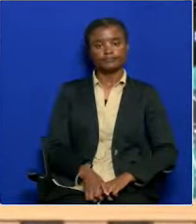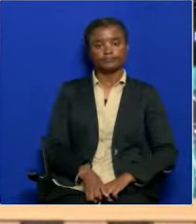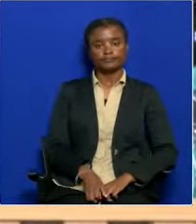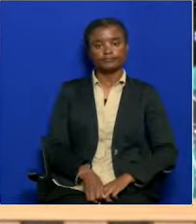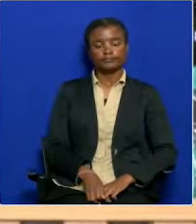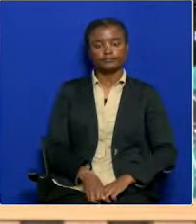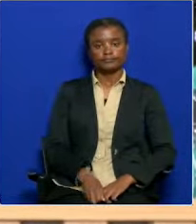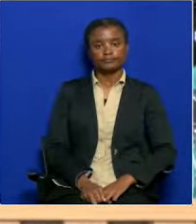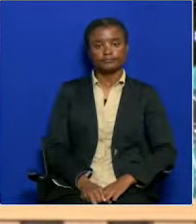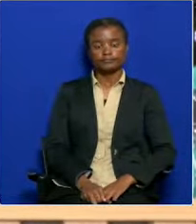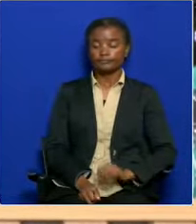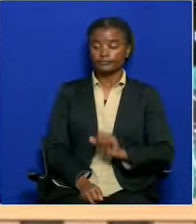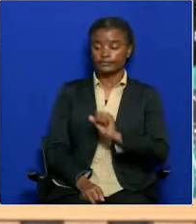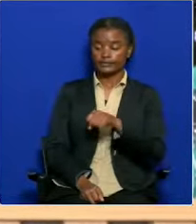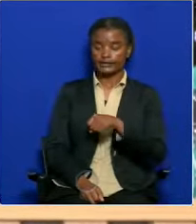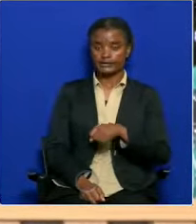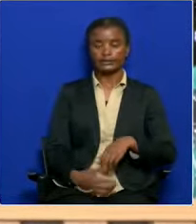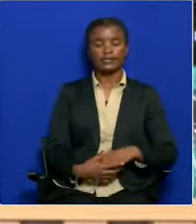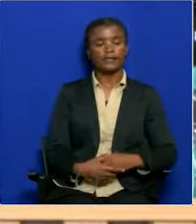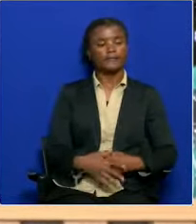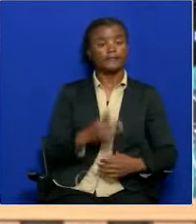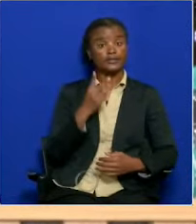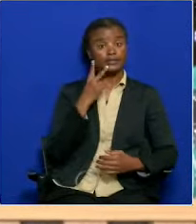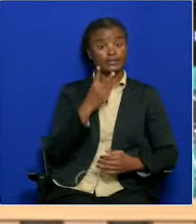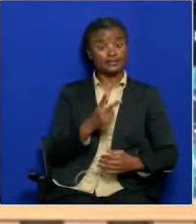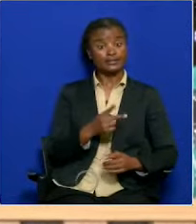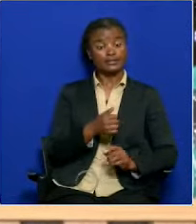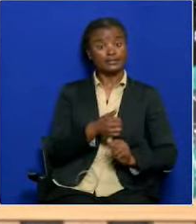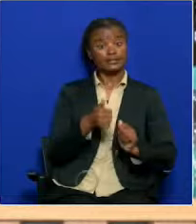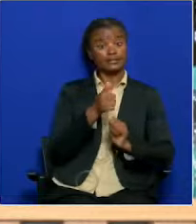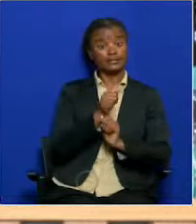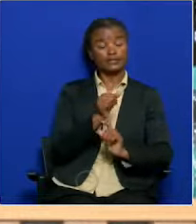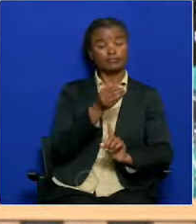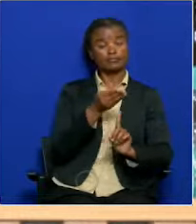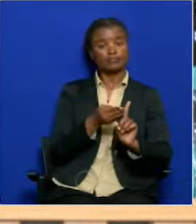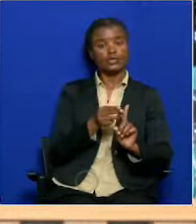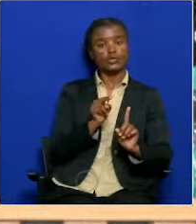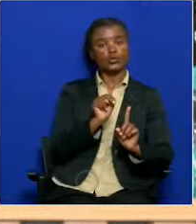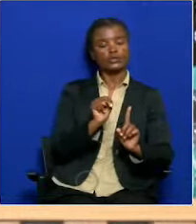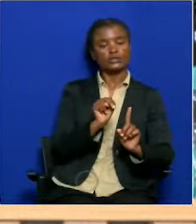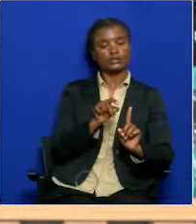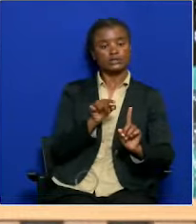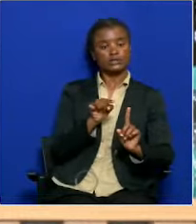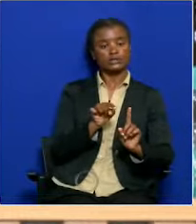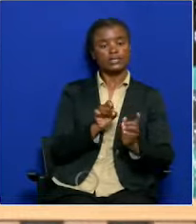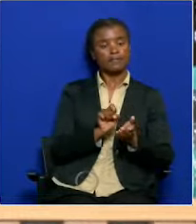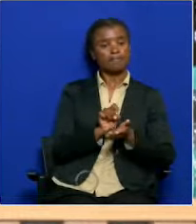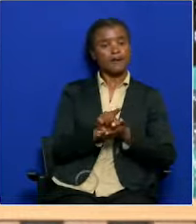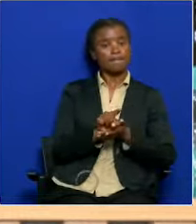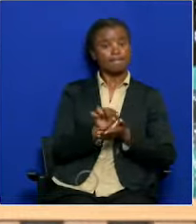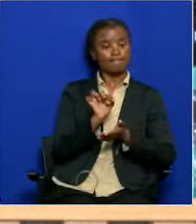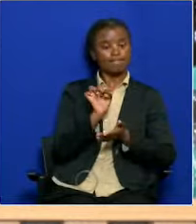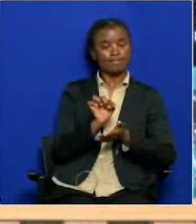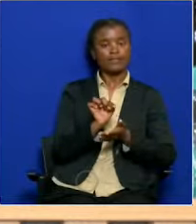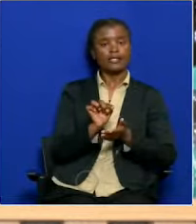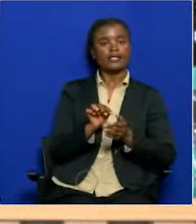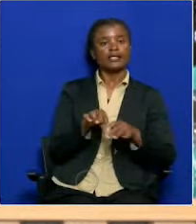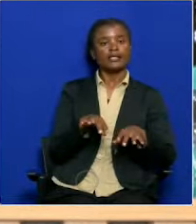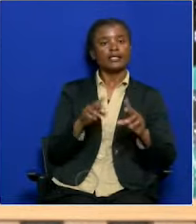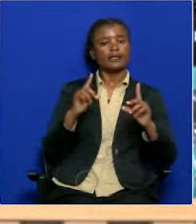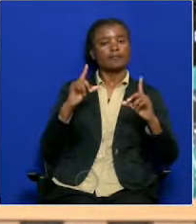Yes, You'll see there, Sergeant Kosi sends you pictures of what looks like